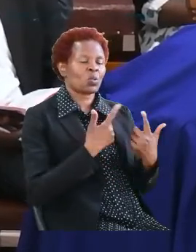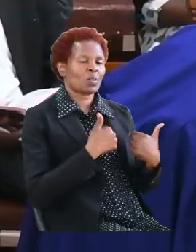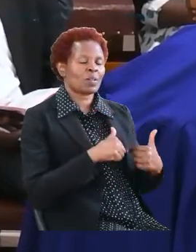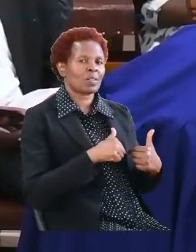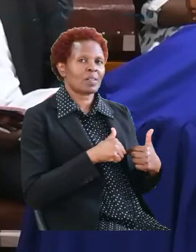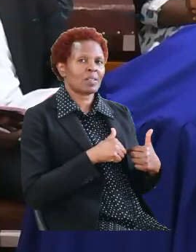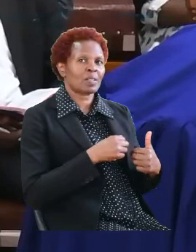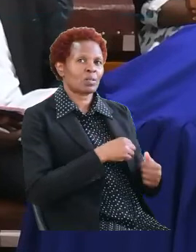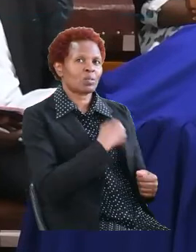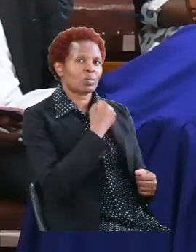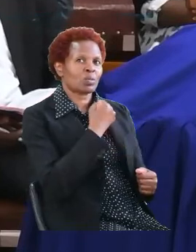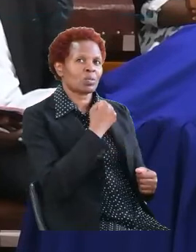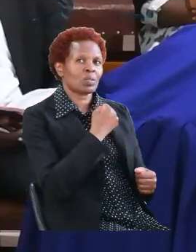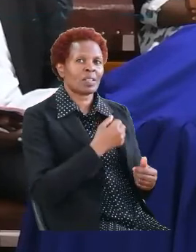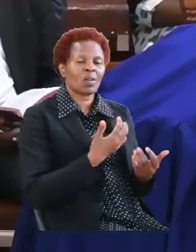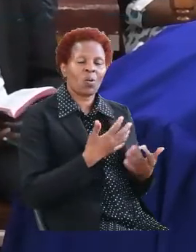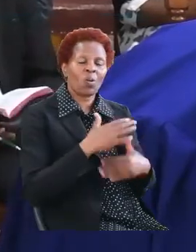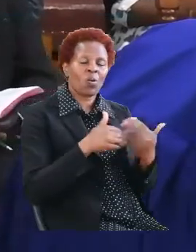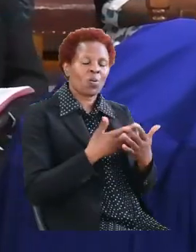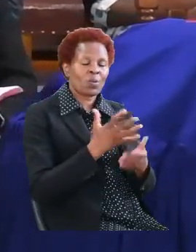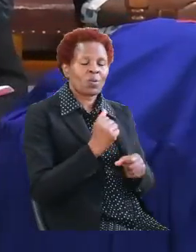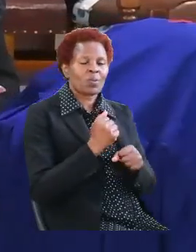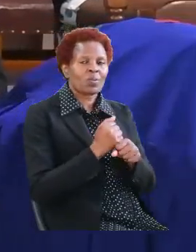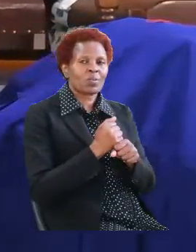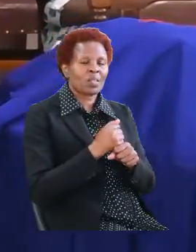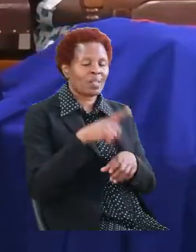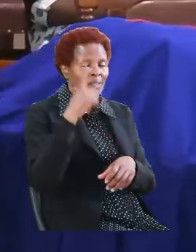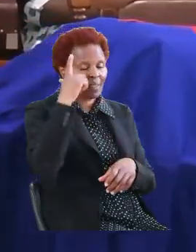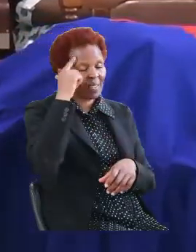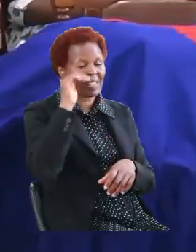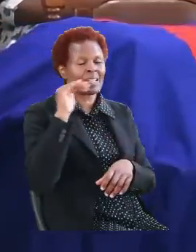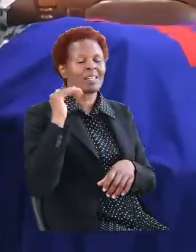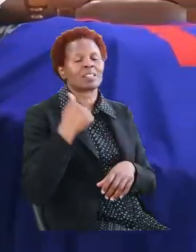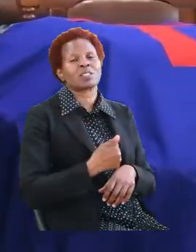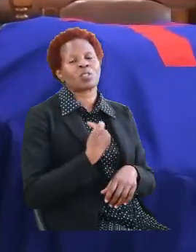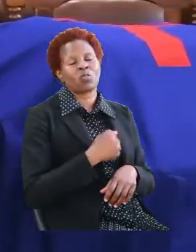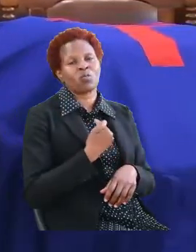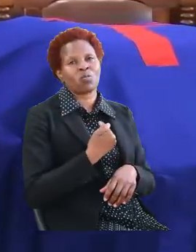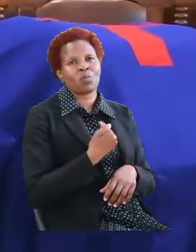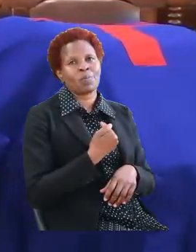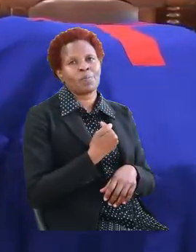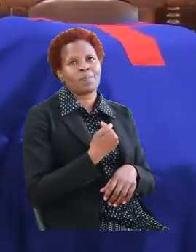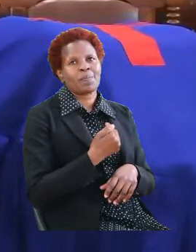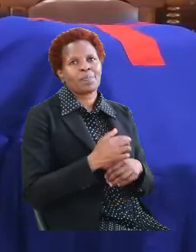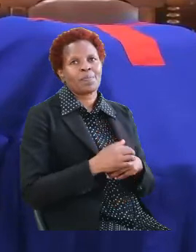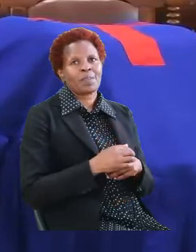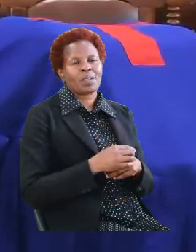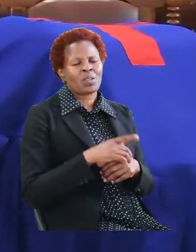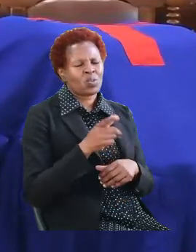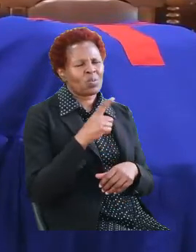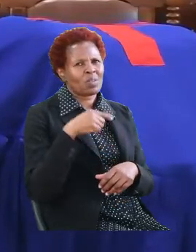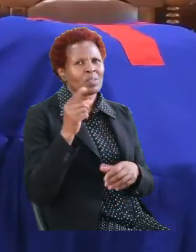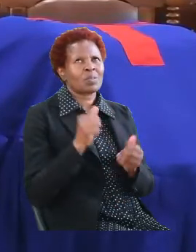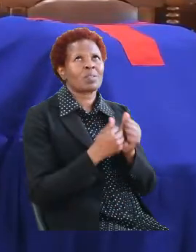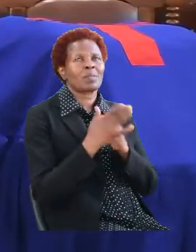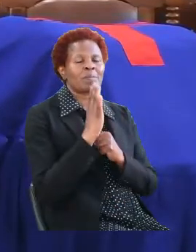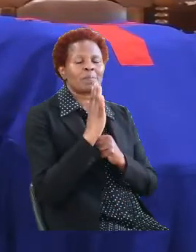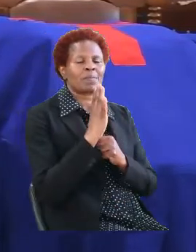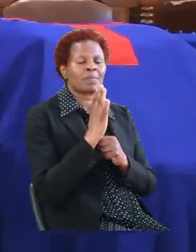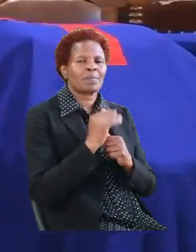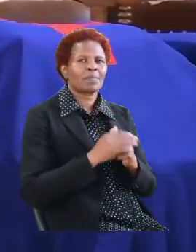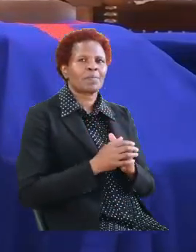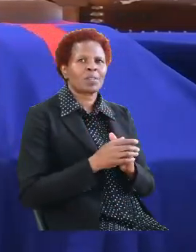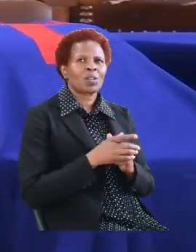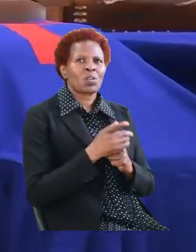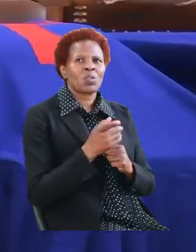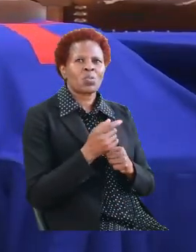your soul, unto your things that you do, and think and ask yourself, am I right with God?